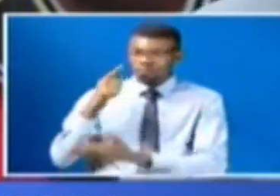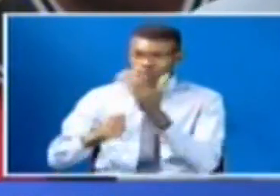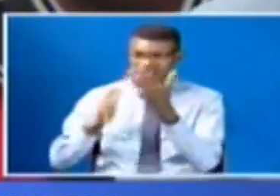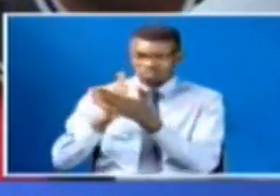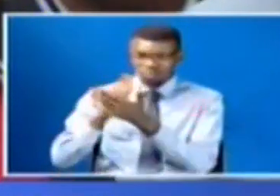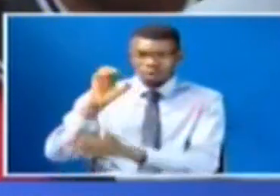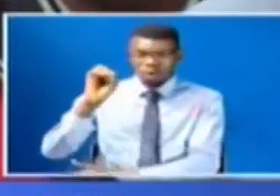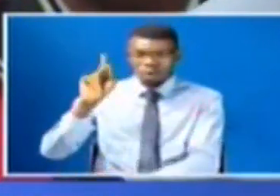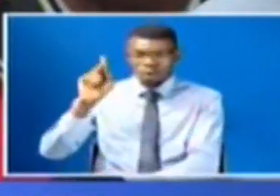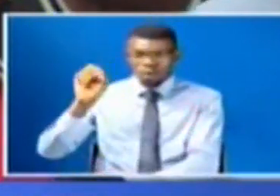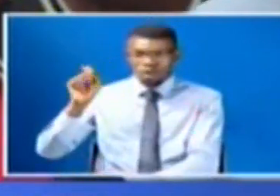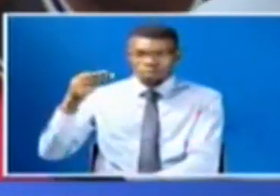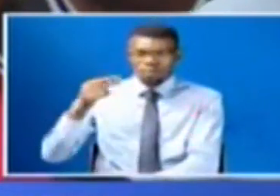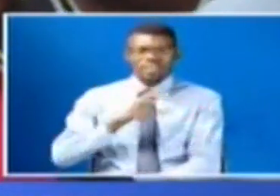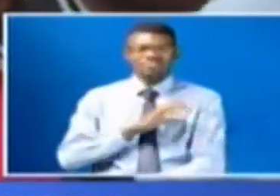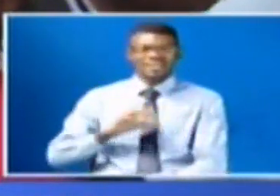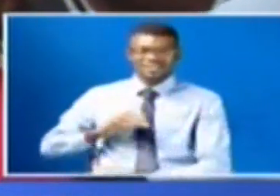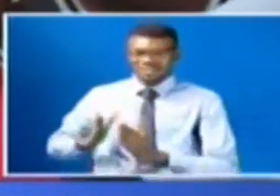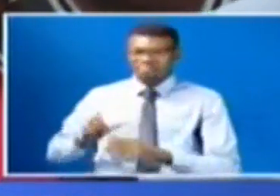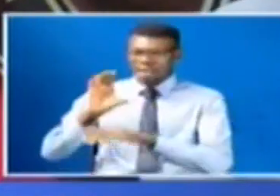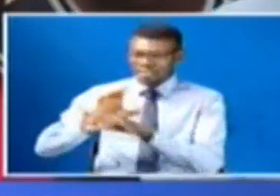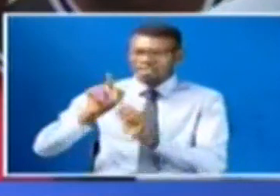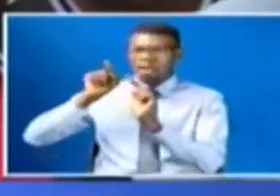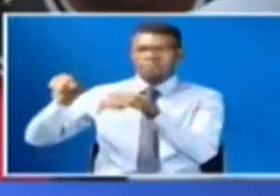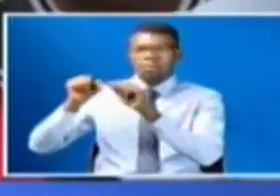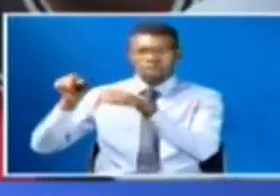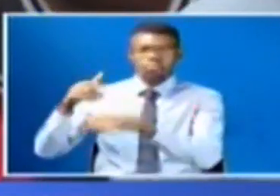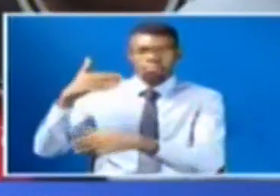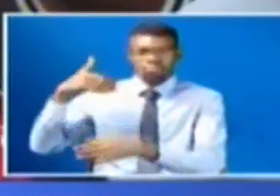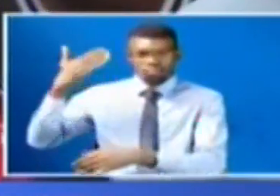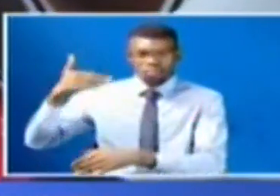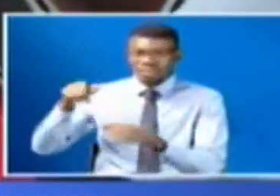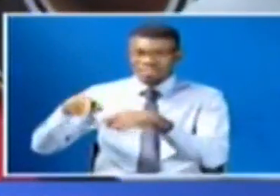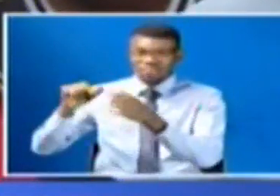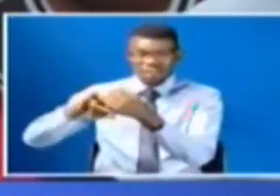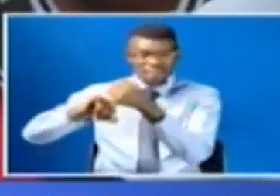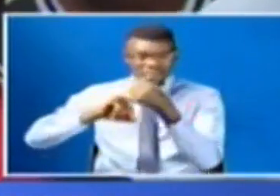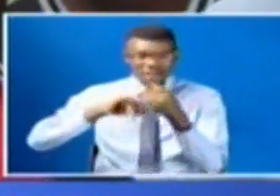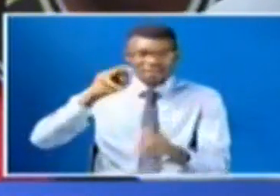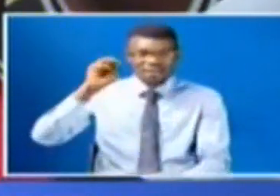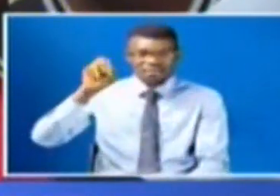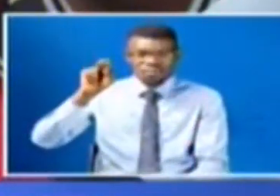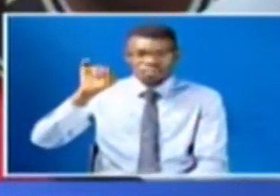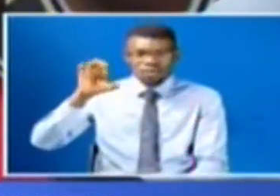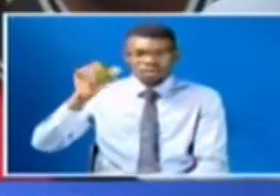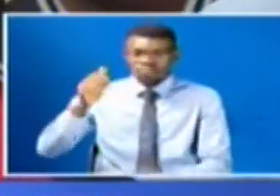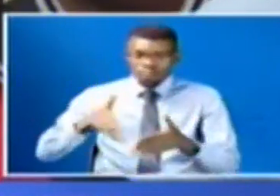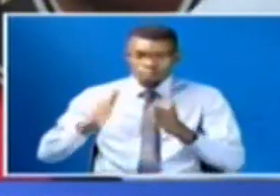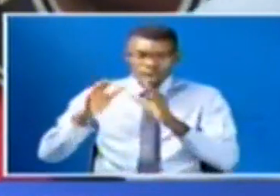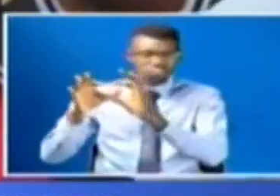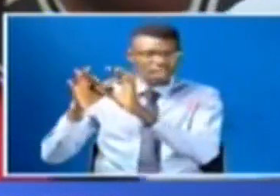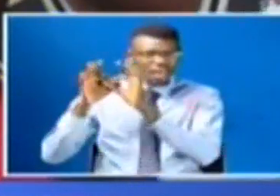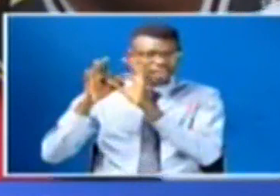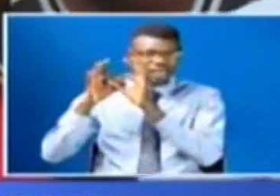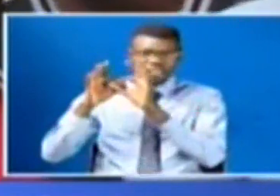Christian and he went to church and he married, he did not marry Monica in the traditional